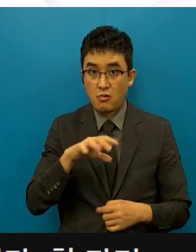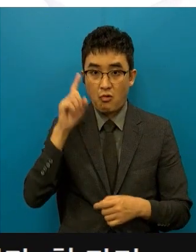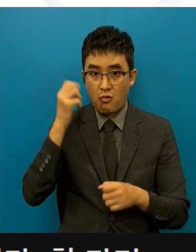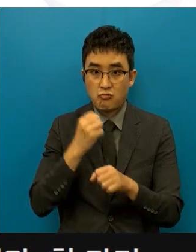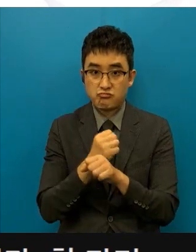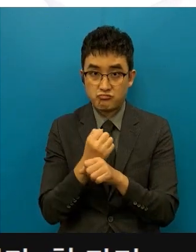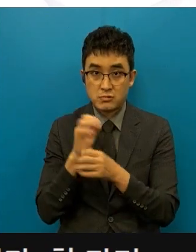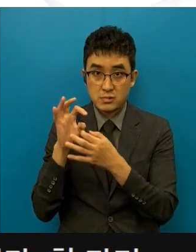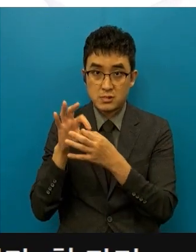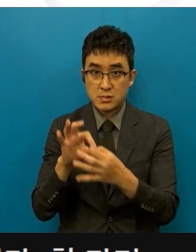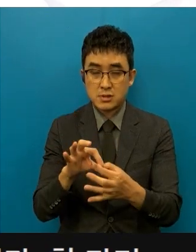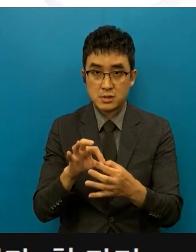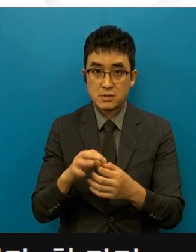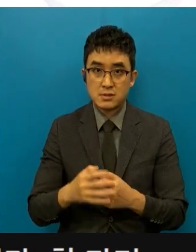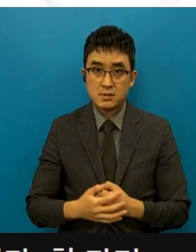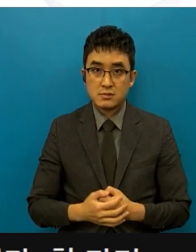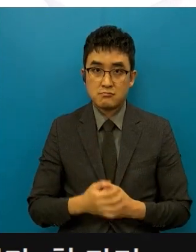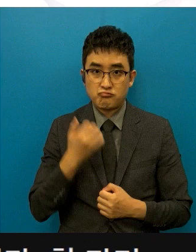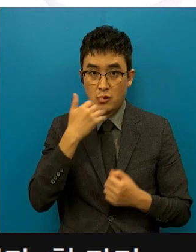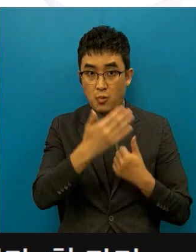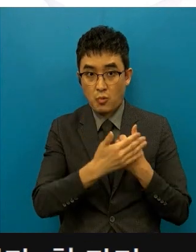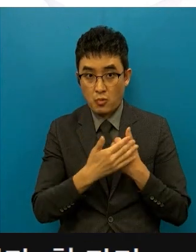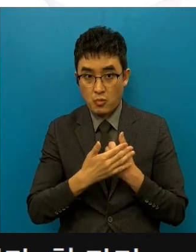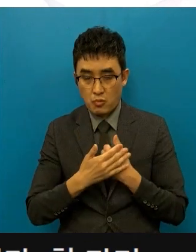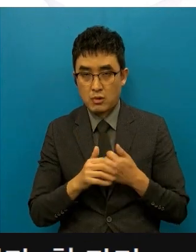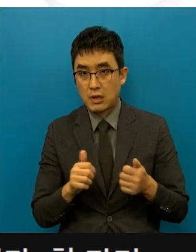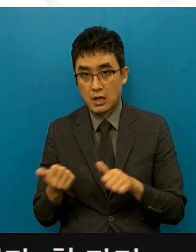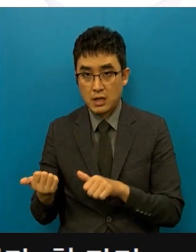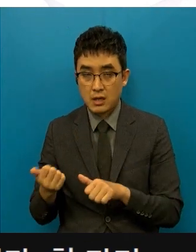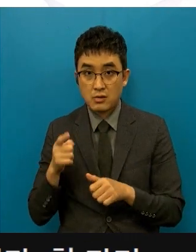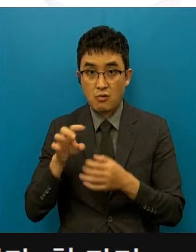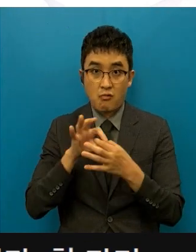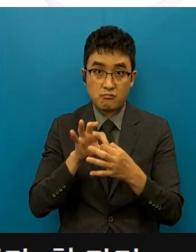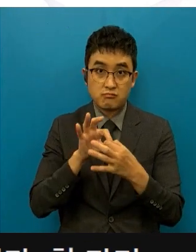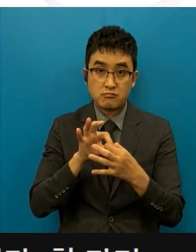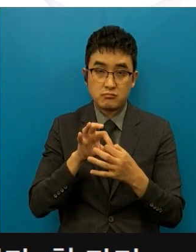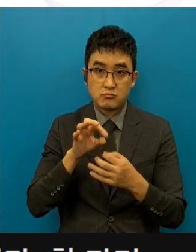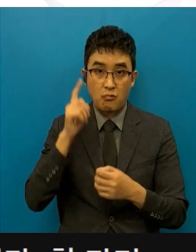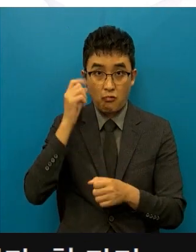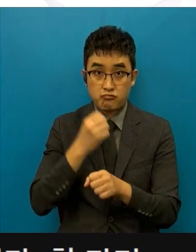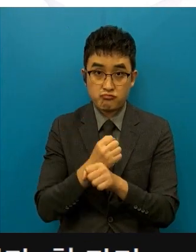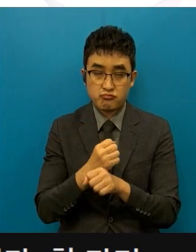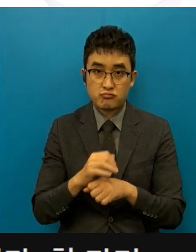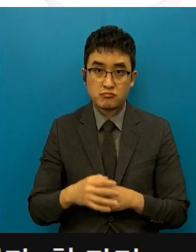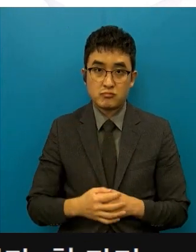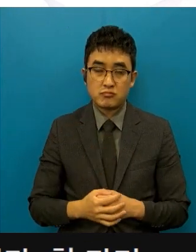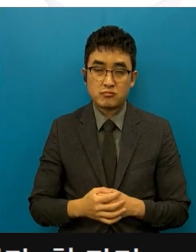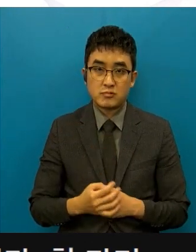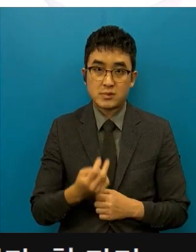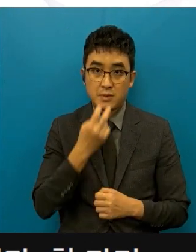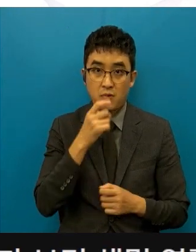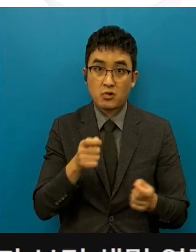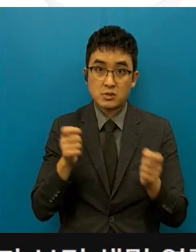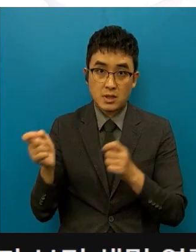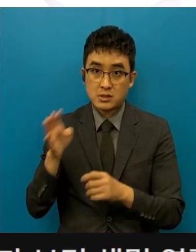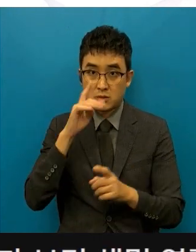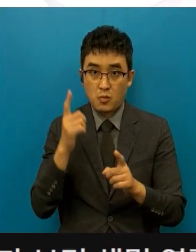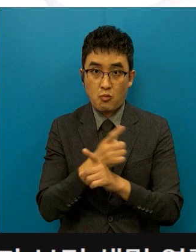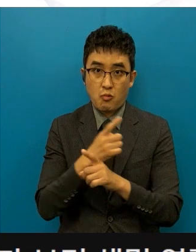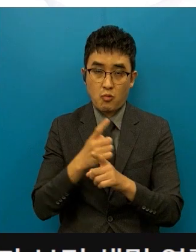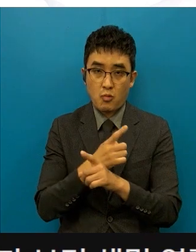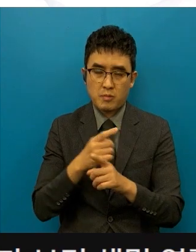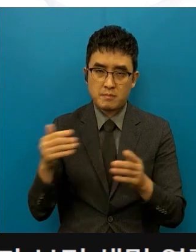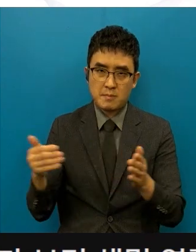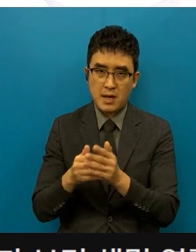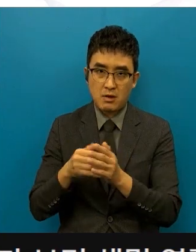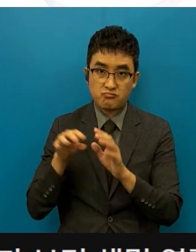across is withdrawal of treatment, cessation of treatment, life-saving treatment. This is very confusing because